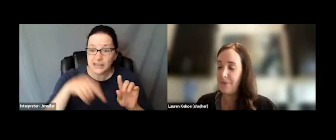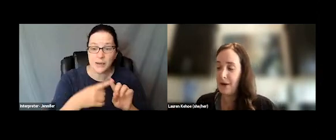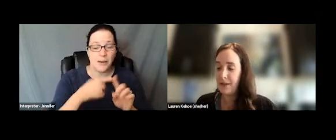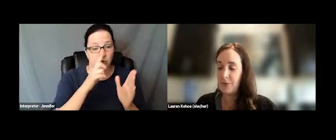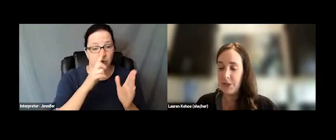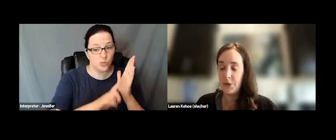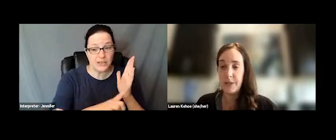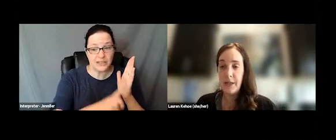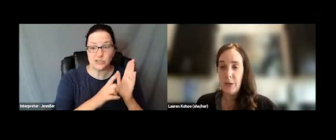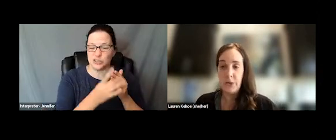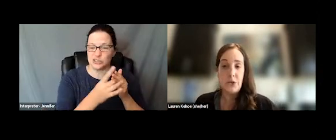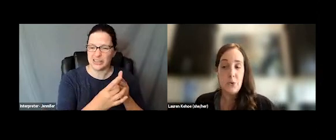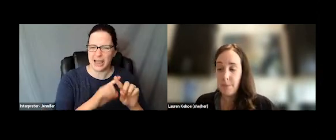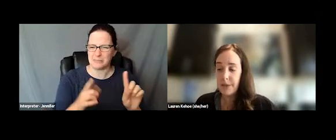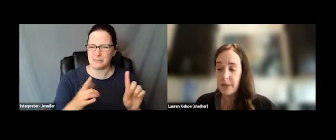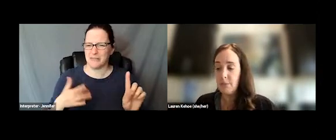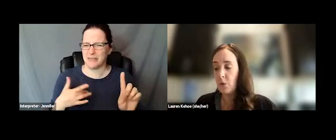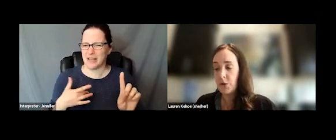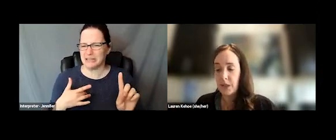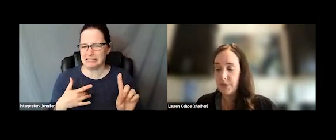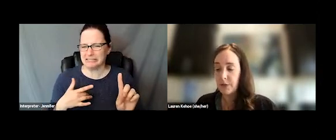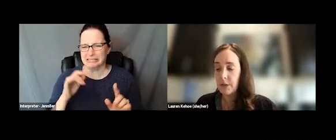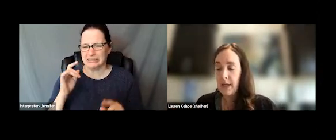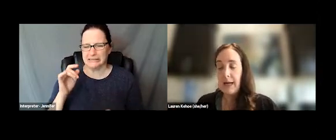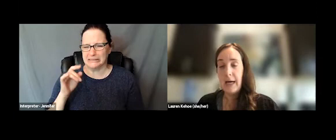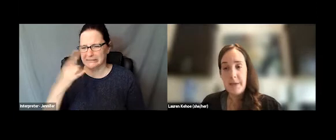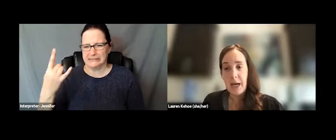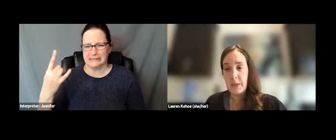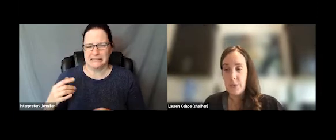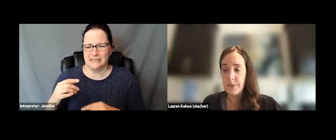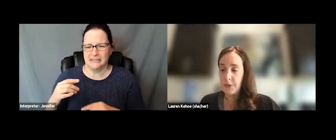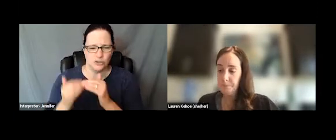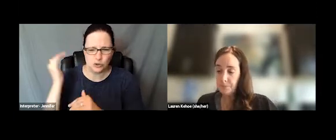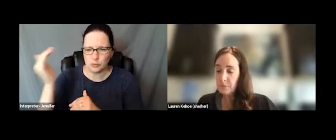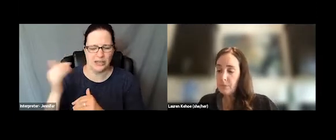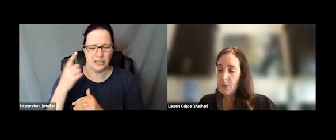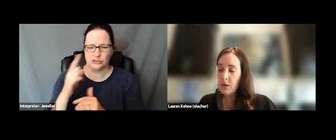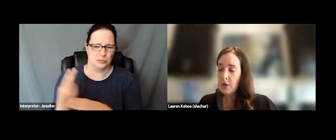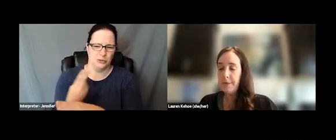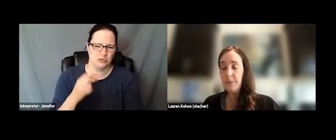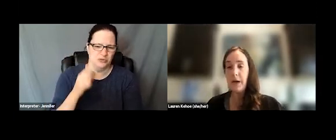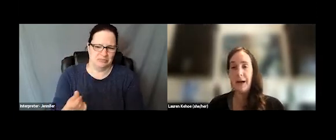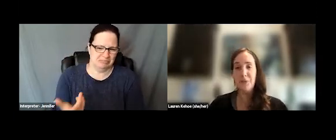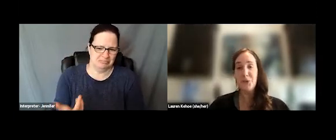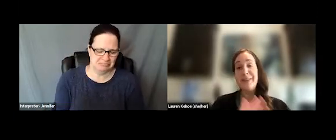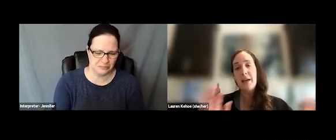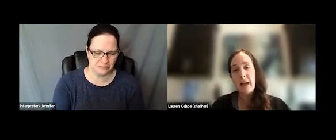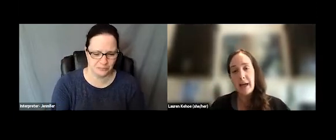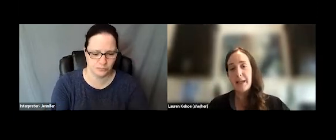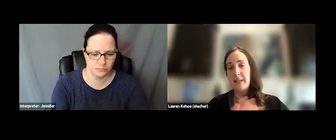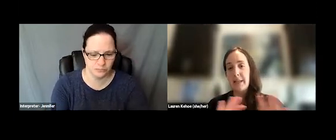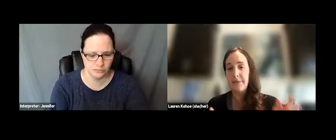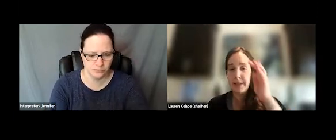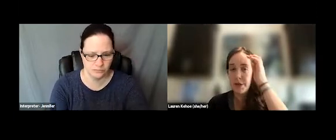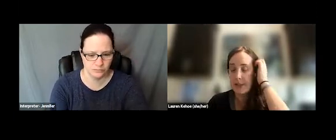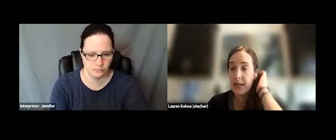guide, but felt that the resource was too cumbersome or stressful to be actually useful. Okay. So with that